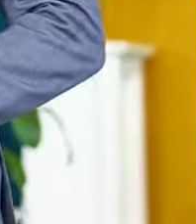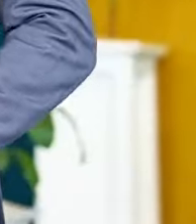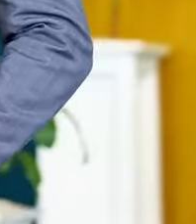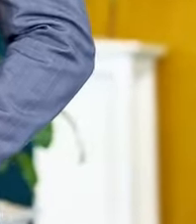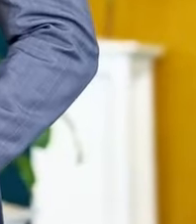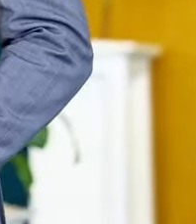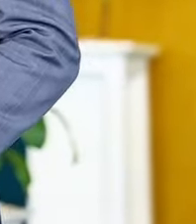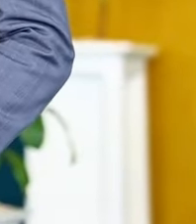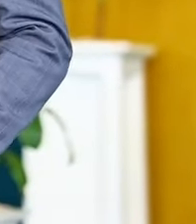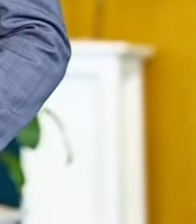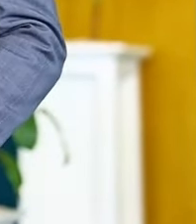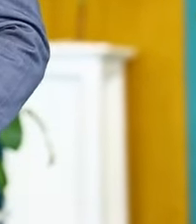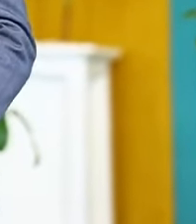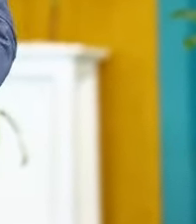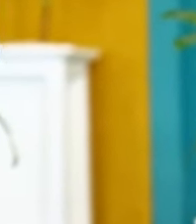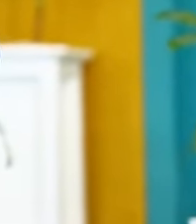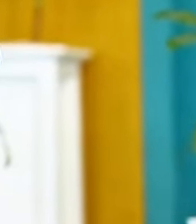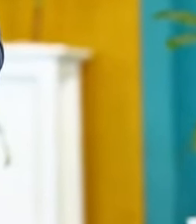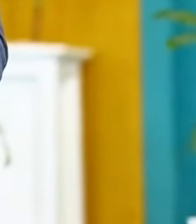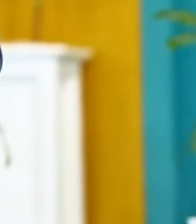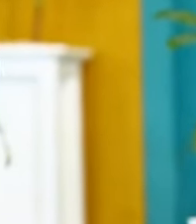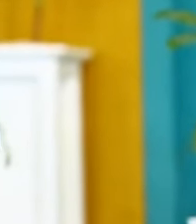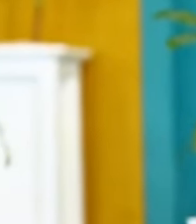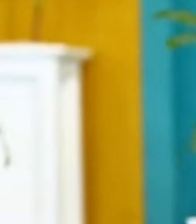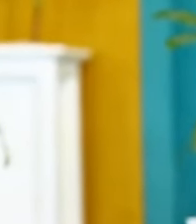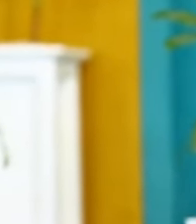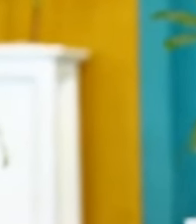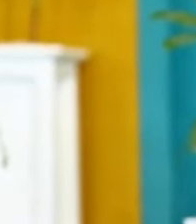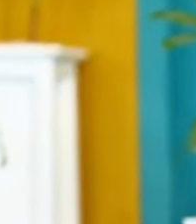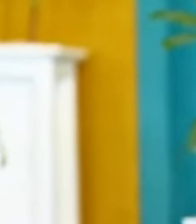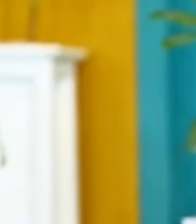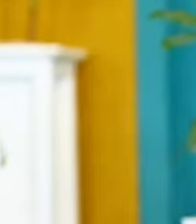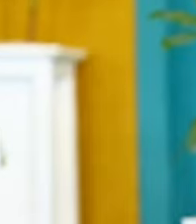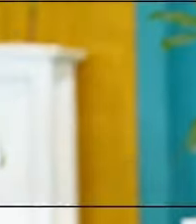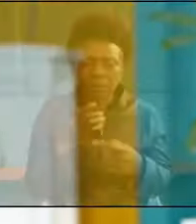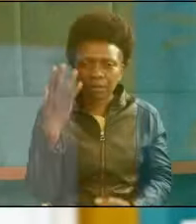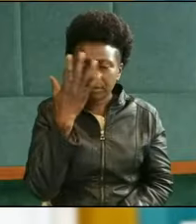Have you ever committed a sin that you feel ashamed if somebody could know it?